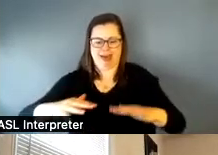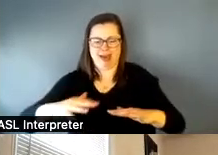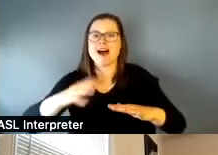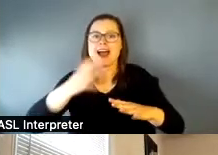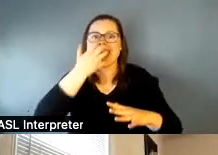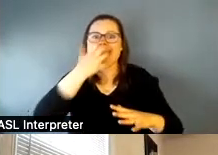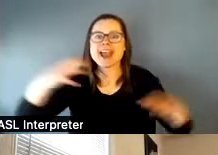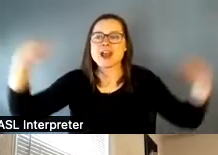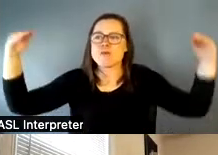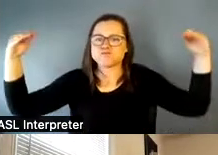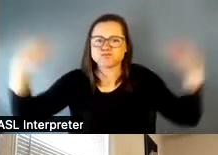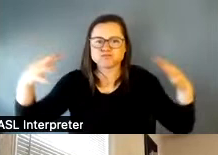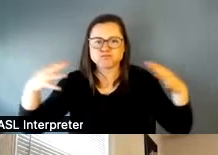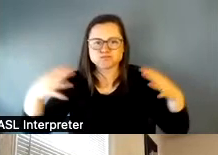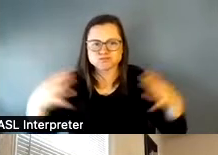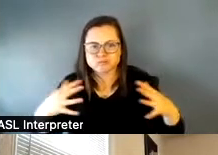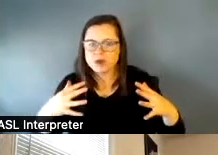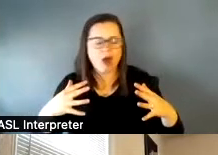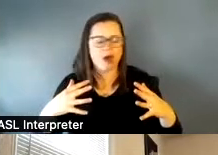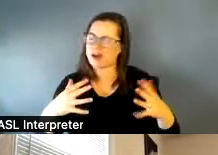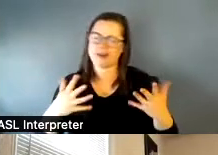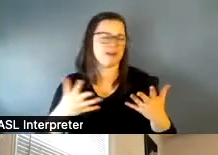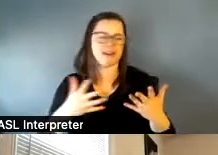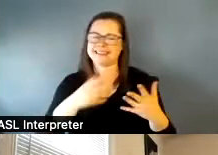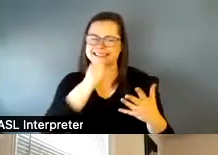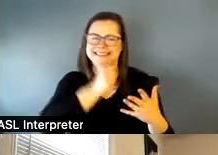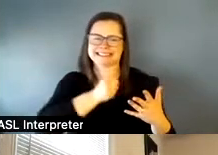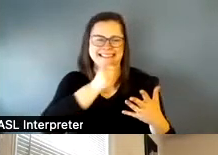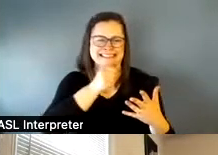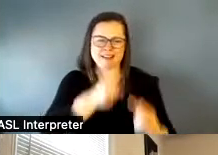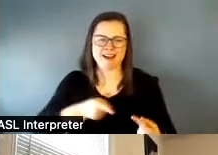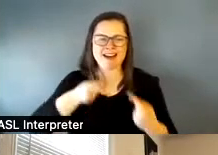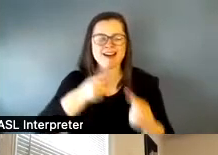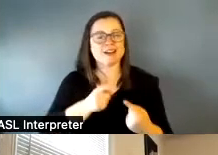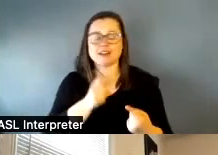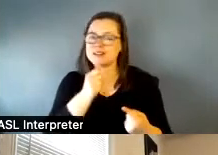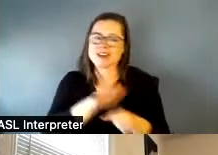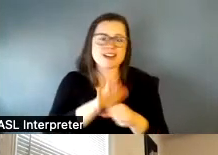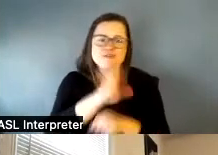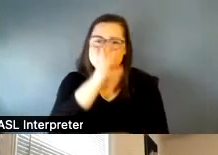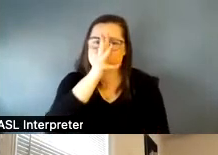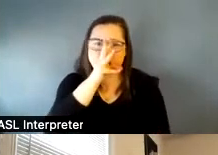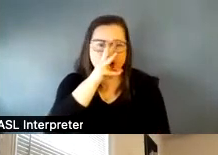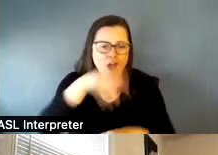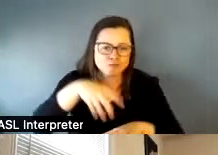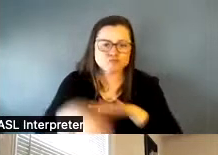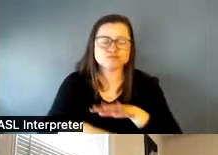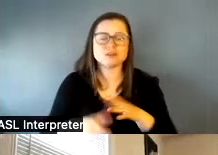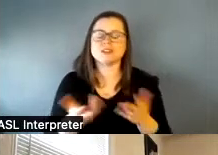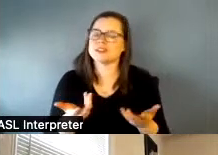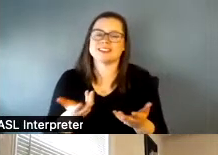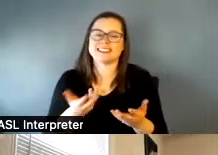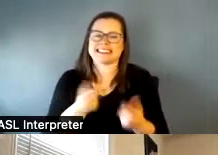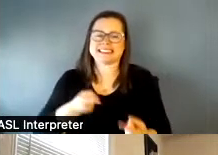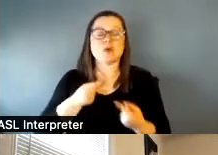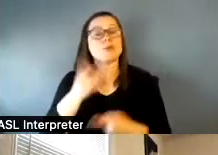heat, with very little access to water. And, there are we do see Doug